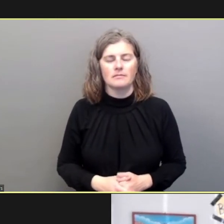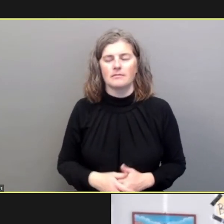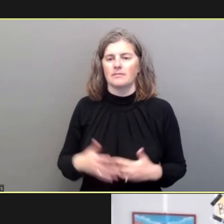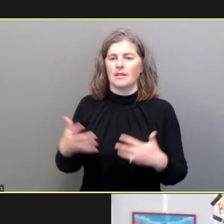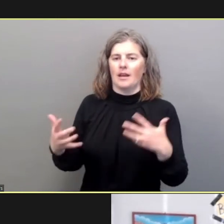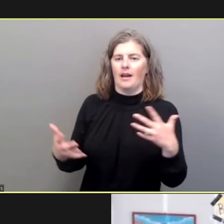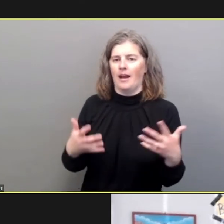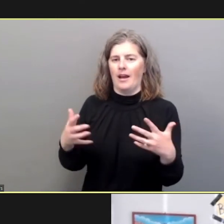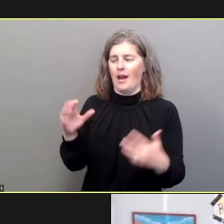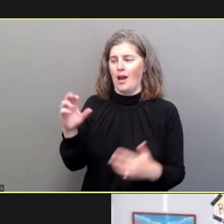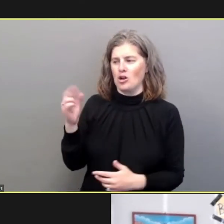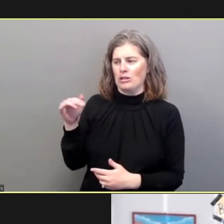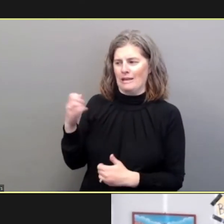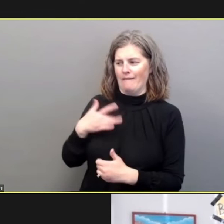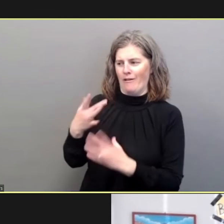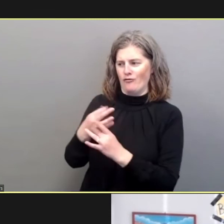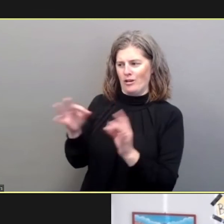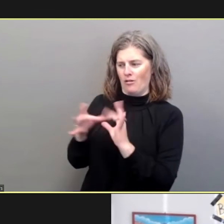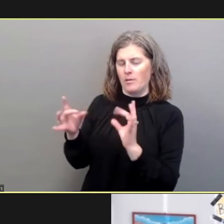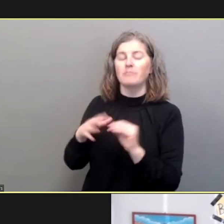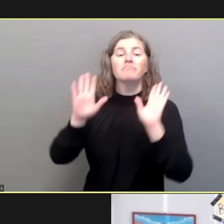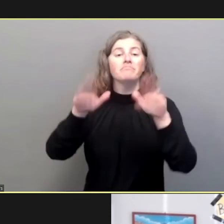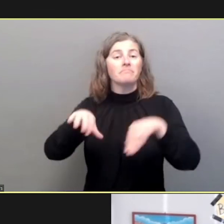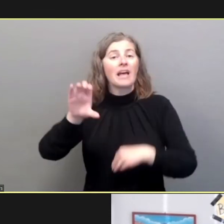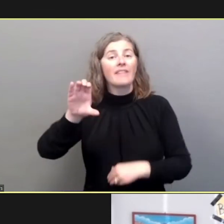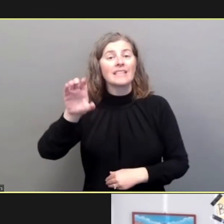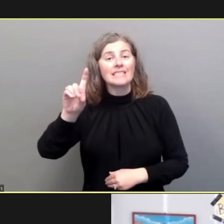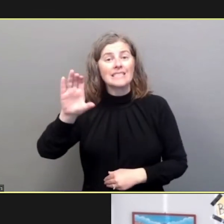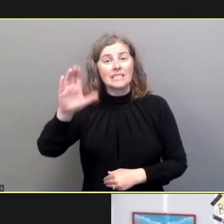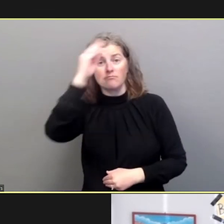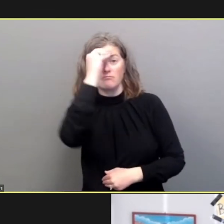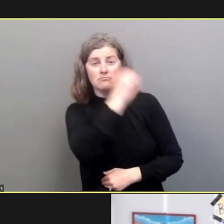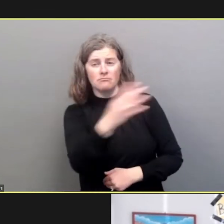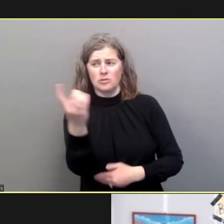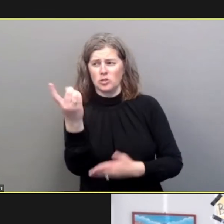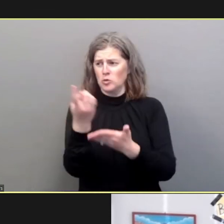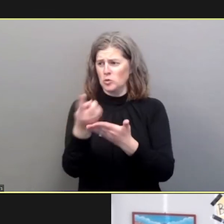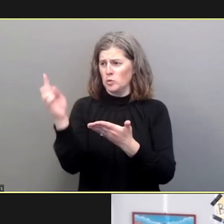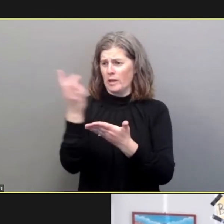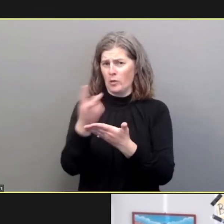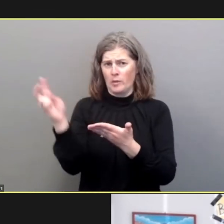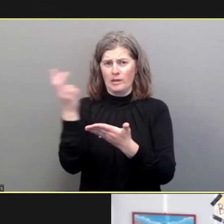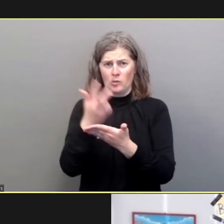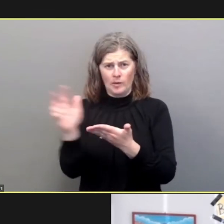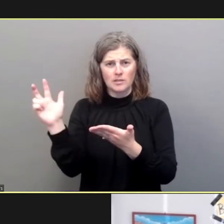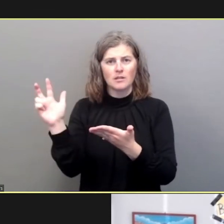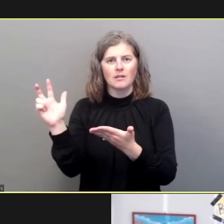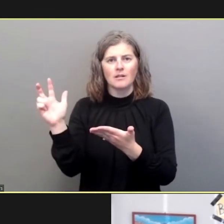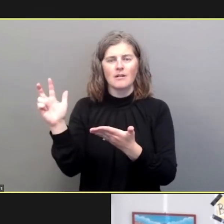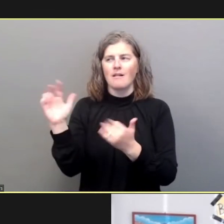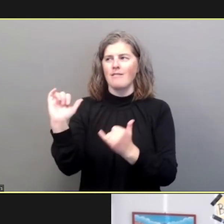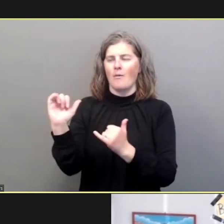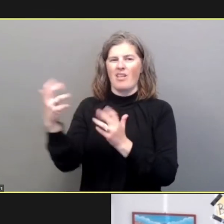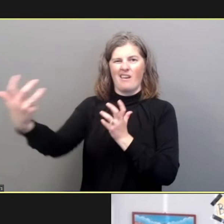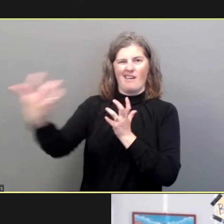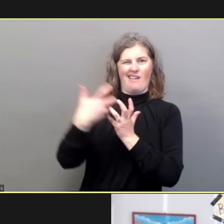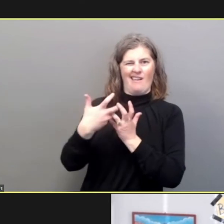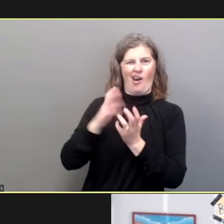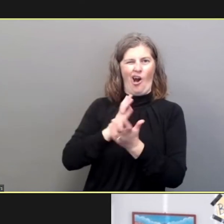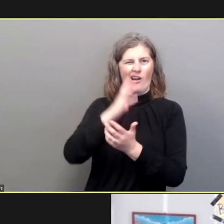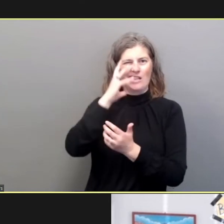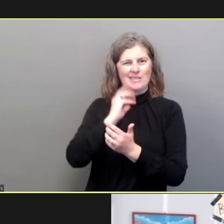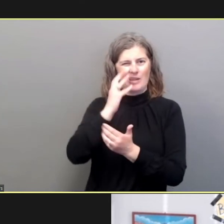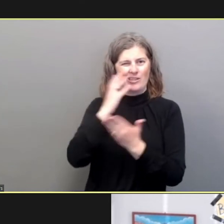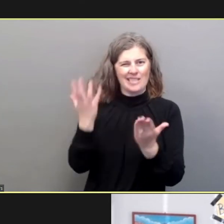Christine, you can comment too, but the CDC did put out a report a couple of weeks ago that conformed to our experience here in New Mexico, that